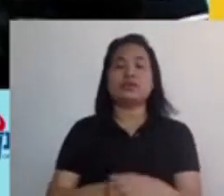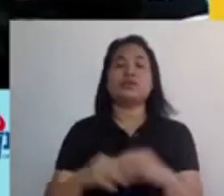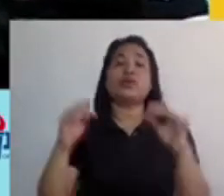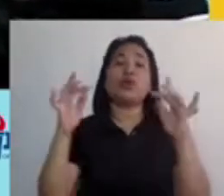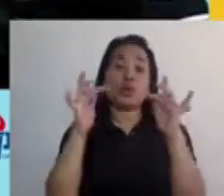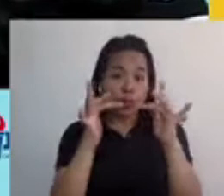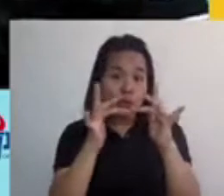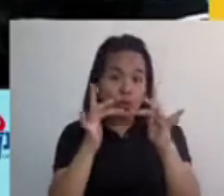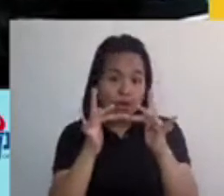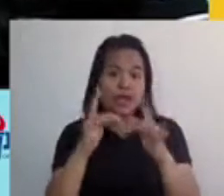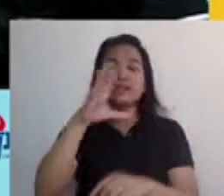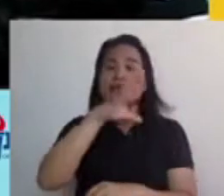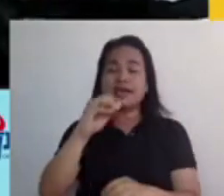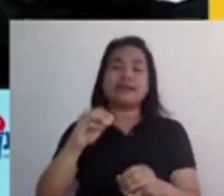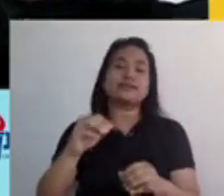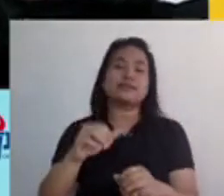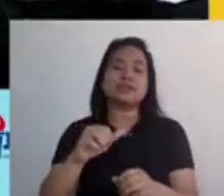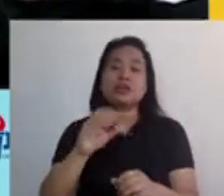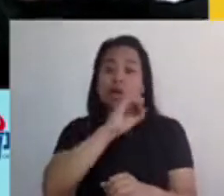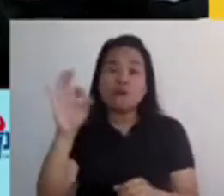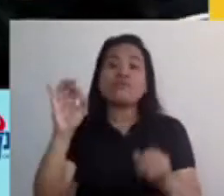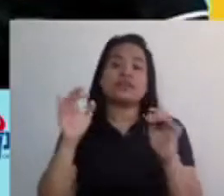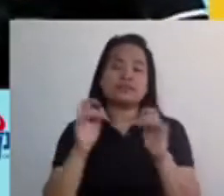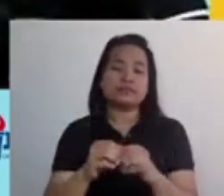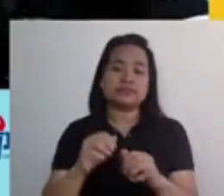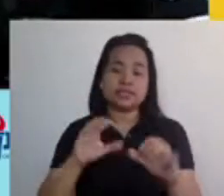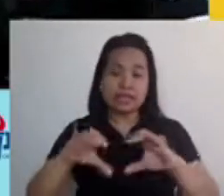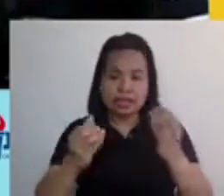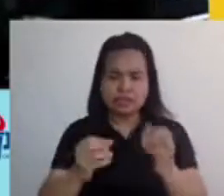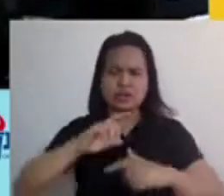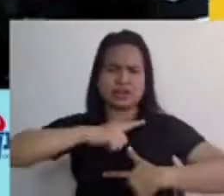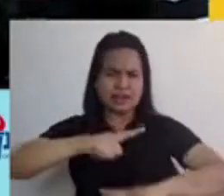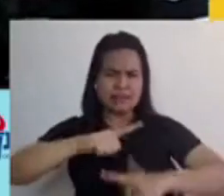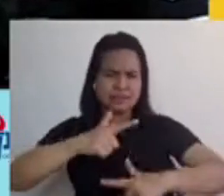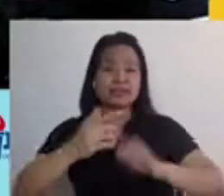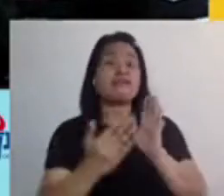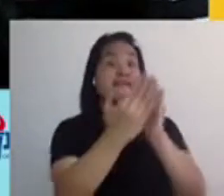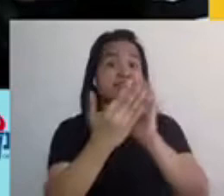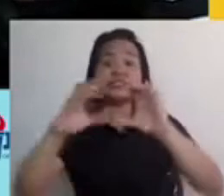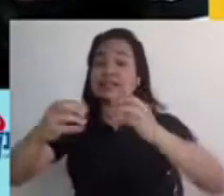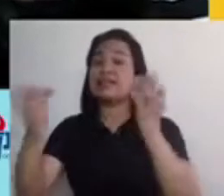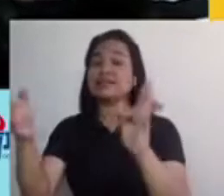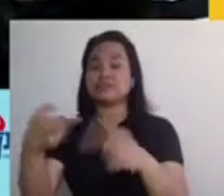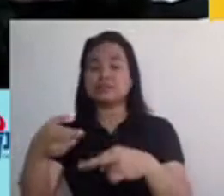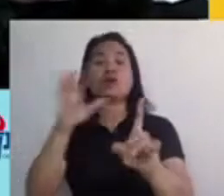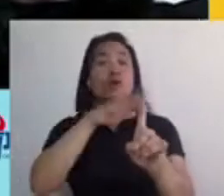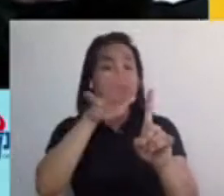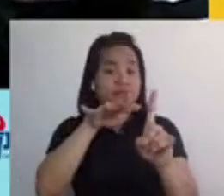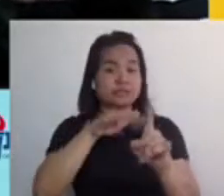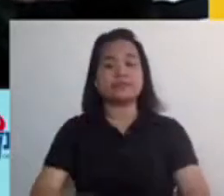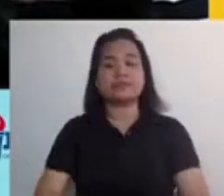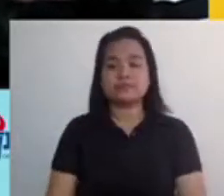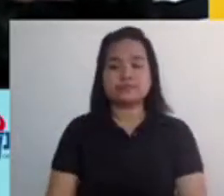LAC session, or the limited face-to-face classroom observation. And as an additional note, we would